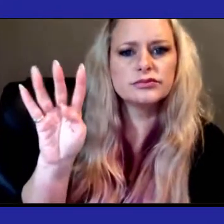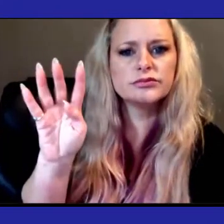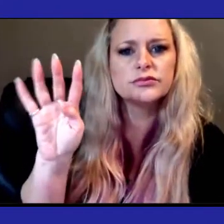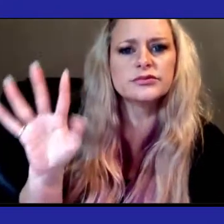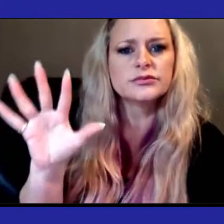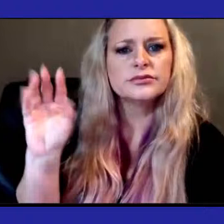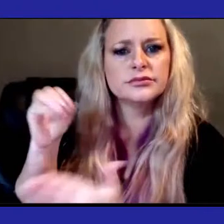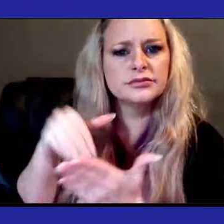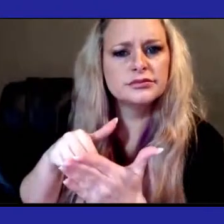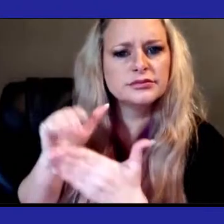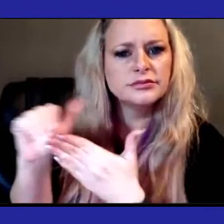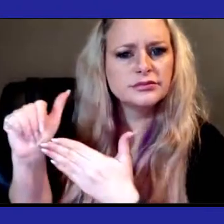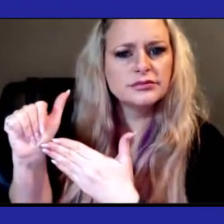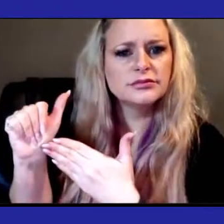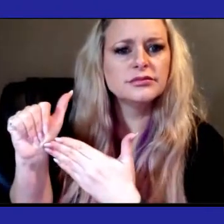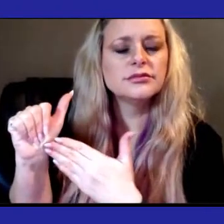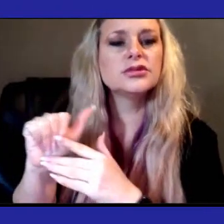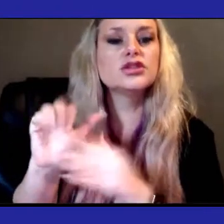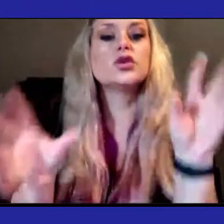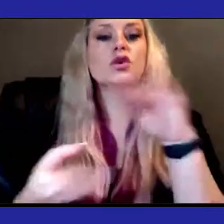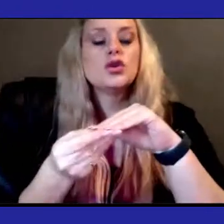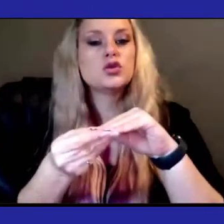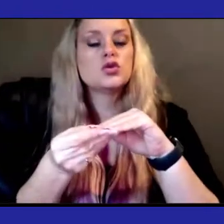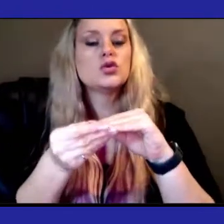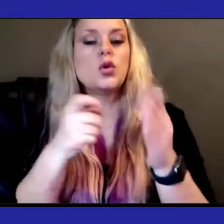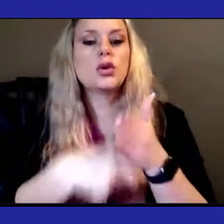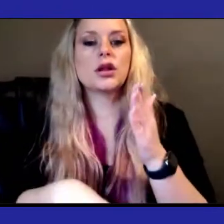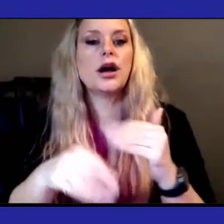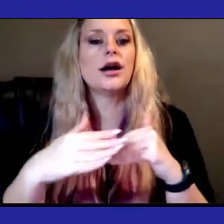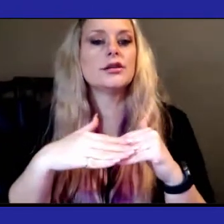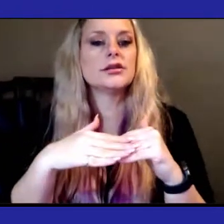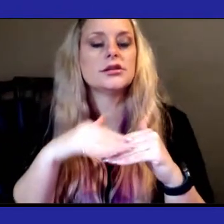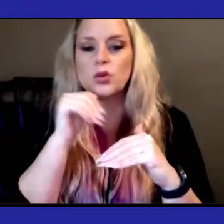$890,775 to bring the total cost not to exceed to